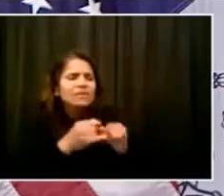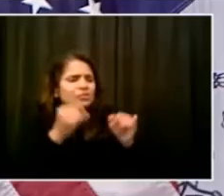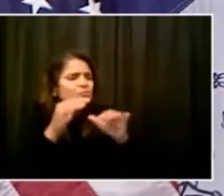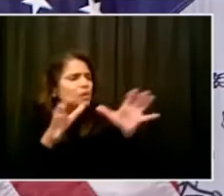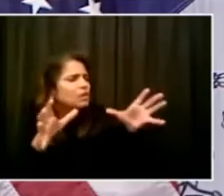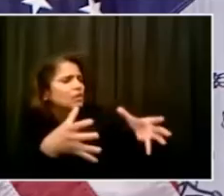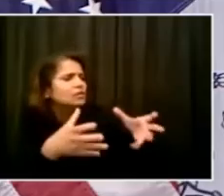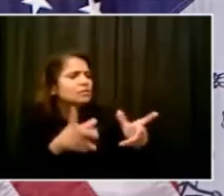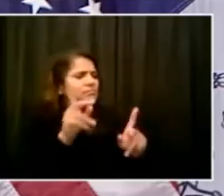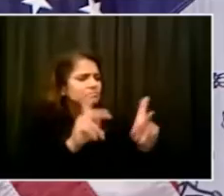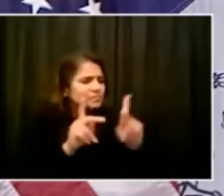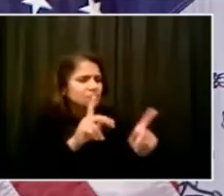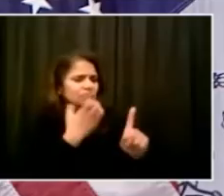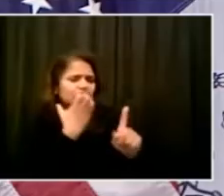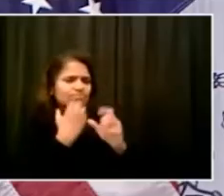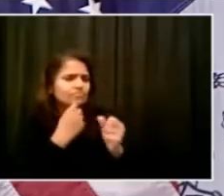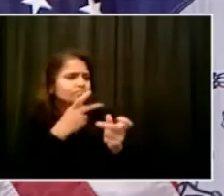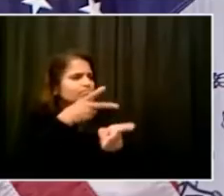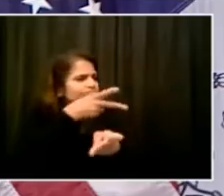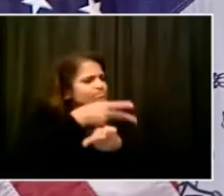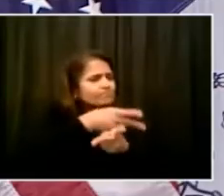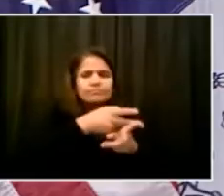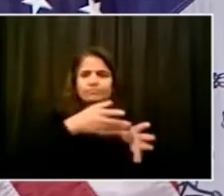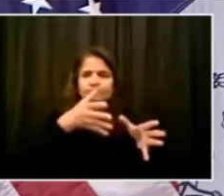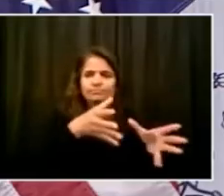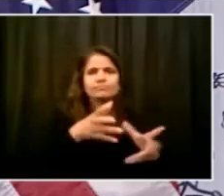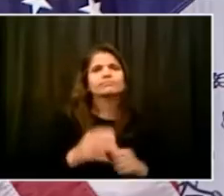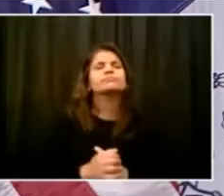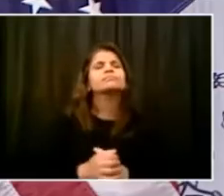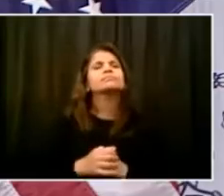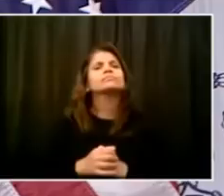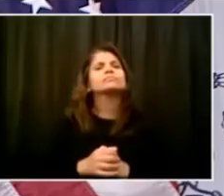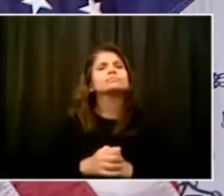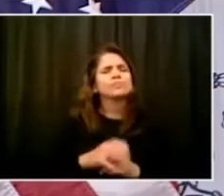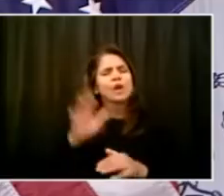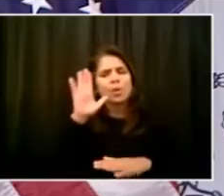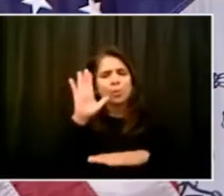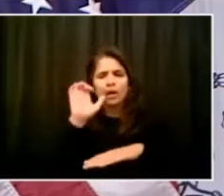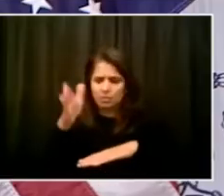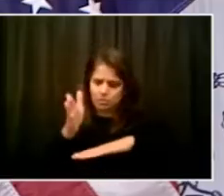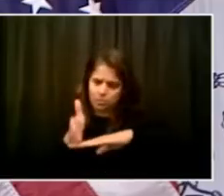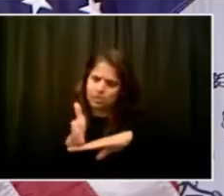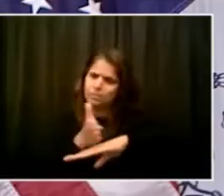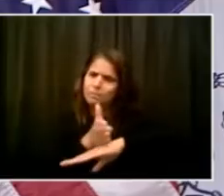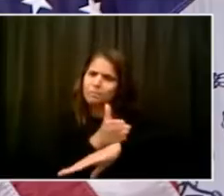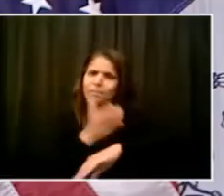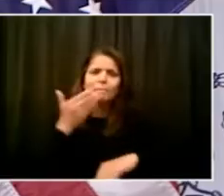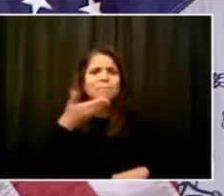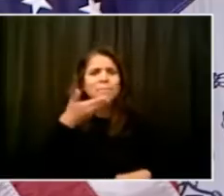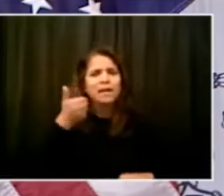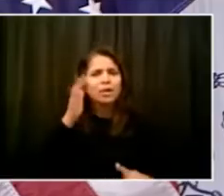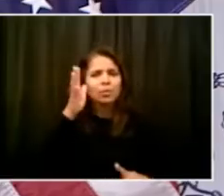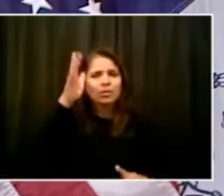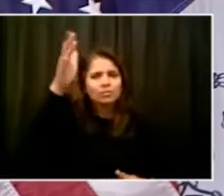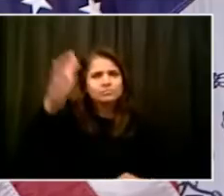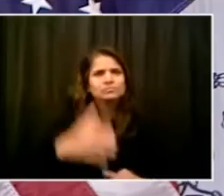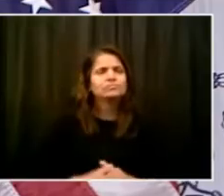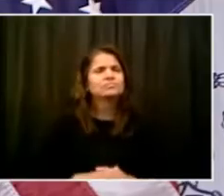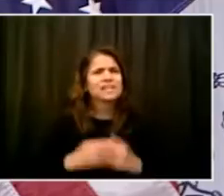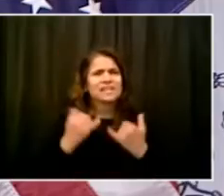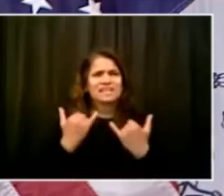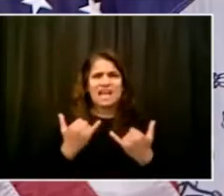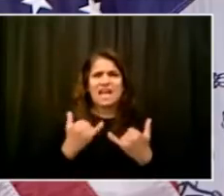II that our greatest generation went through. This is as transformative a moment in history as we will ever